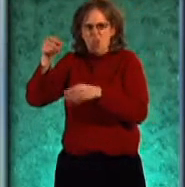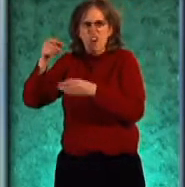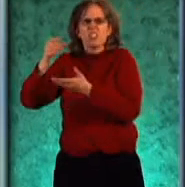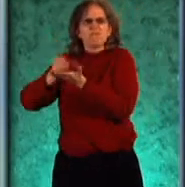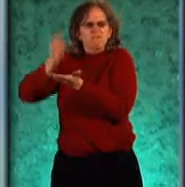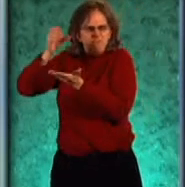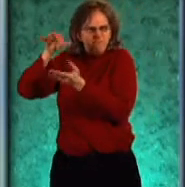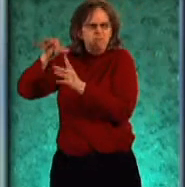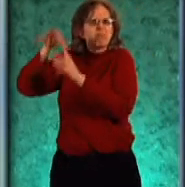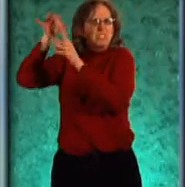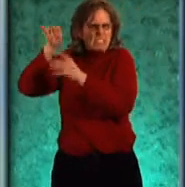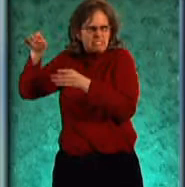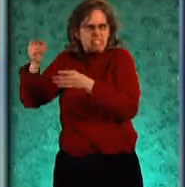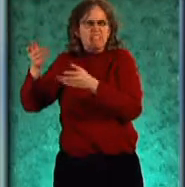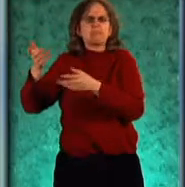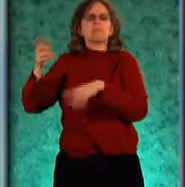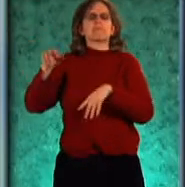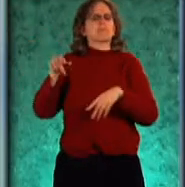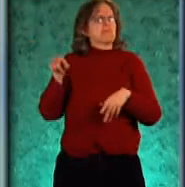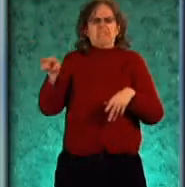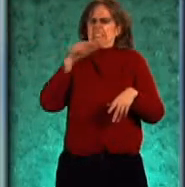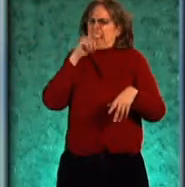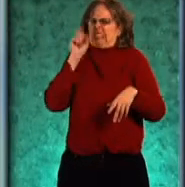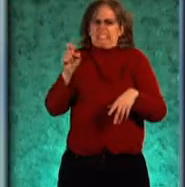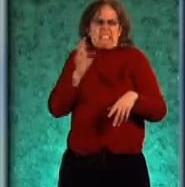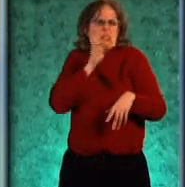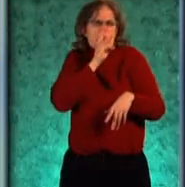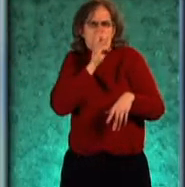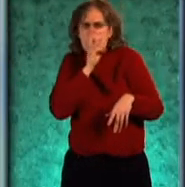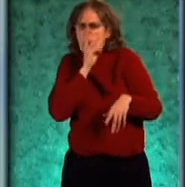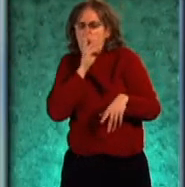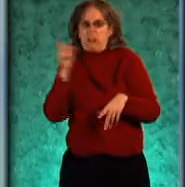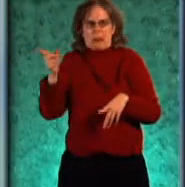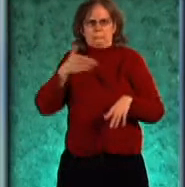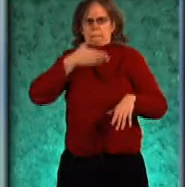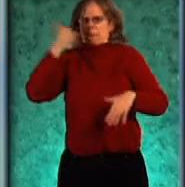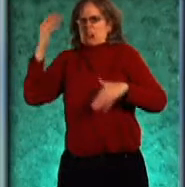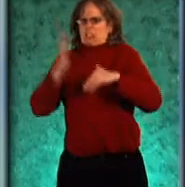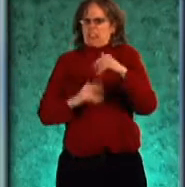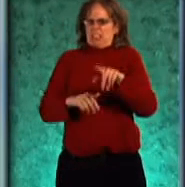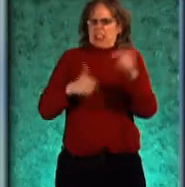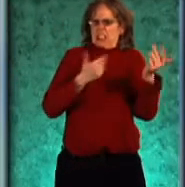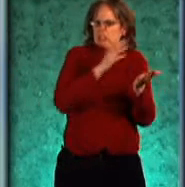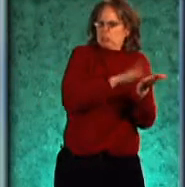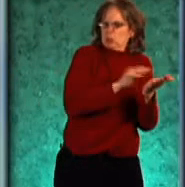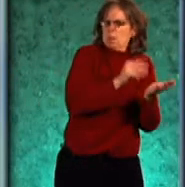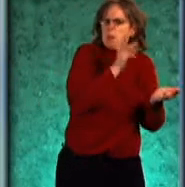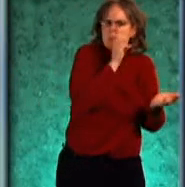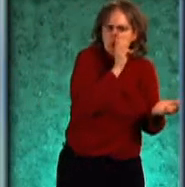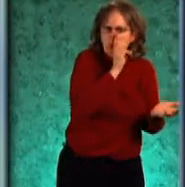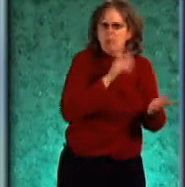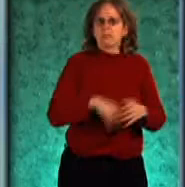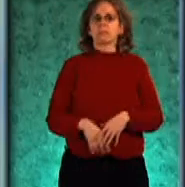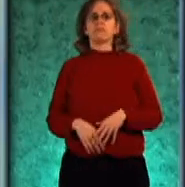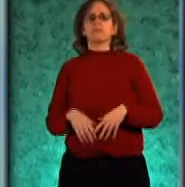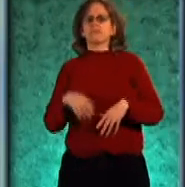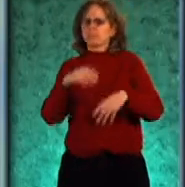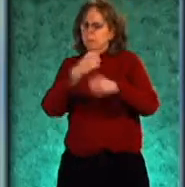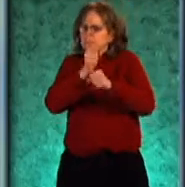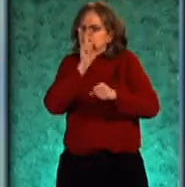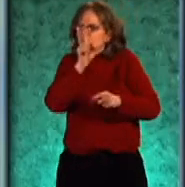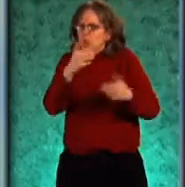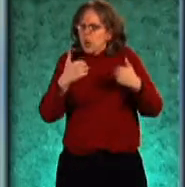sanitizer. This does not need water and it is actually better at killing some germs than using soap and water. Be sure you